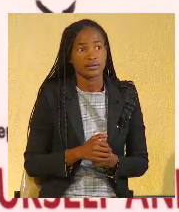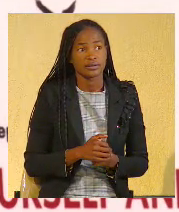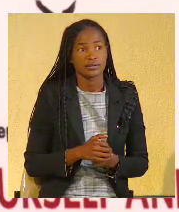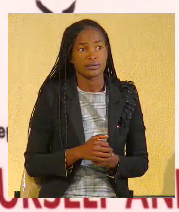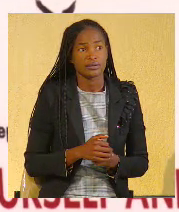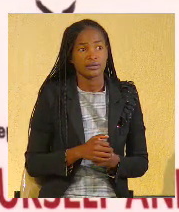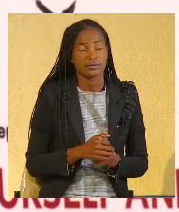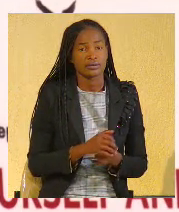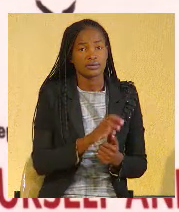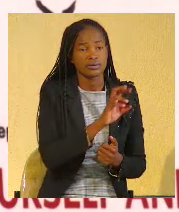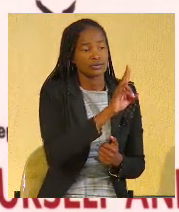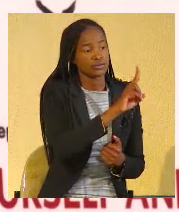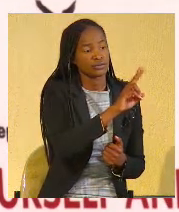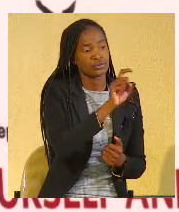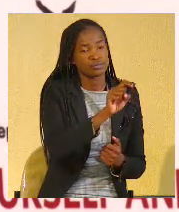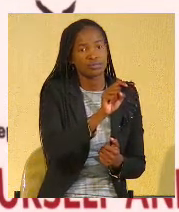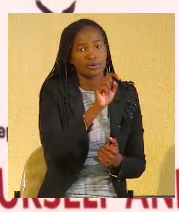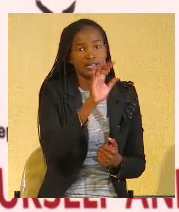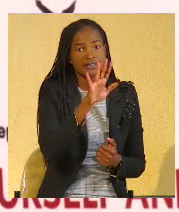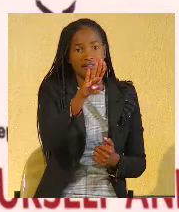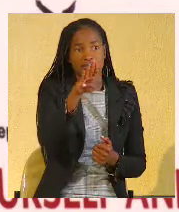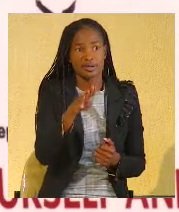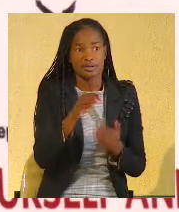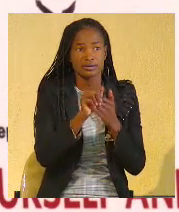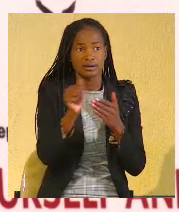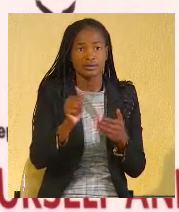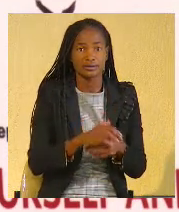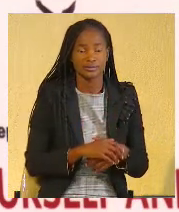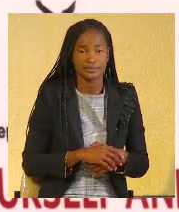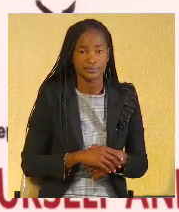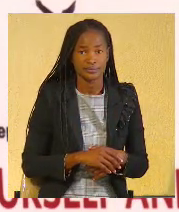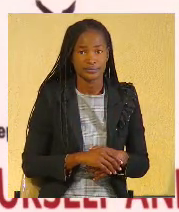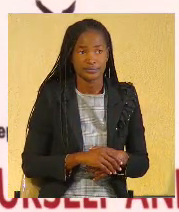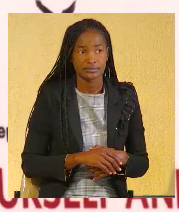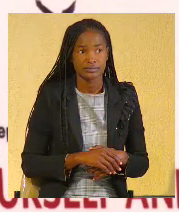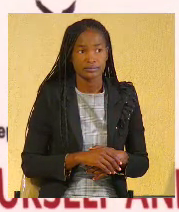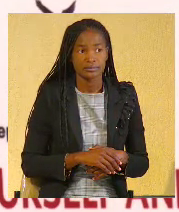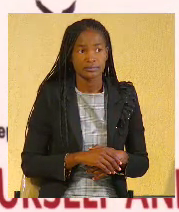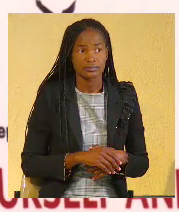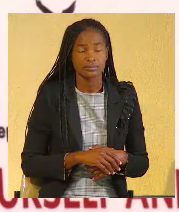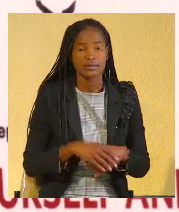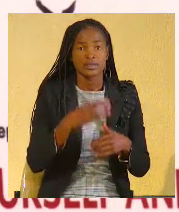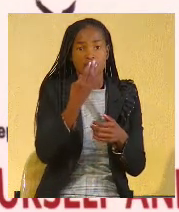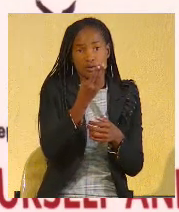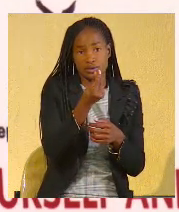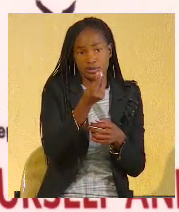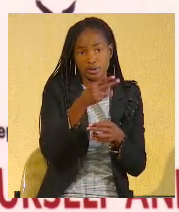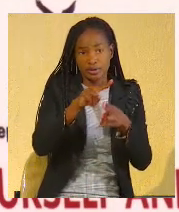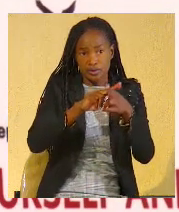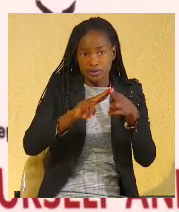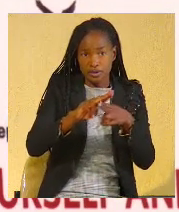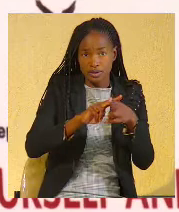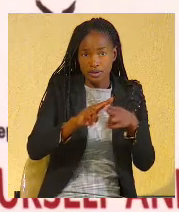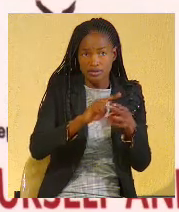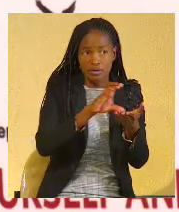totals to 2.5 billion Namibia dollars and have been utilized to